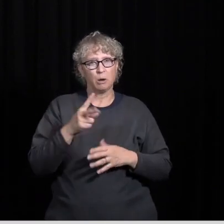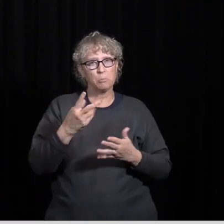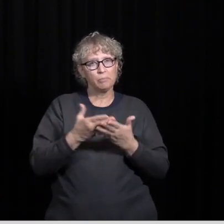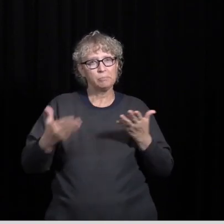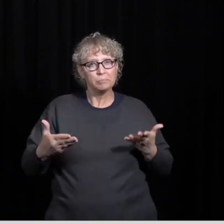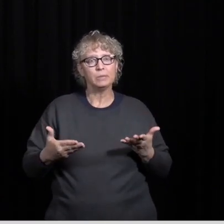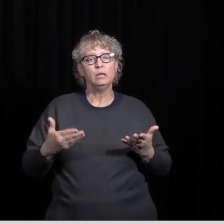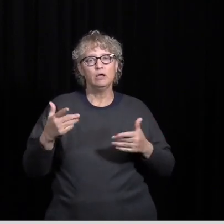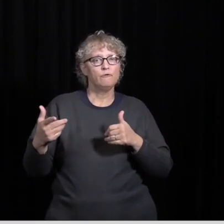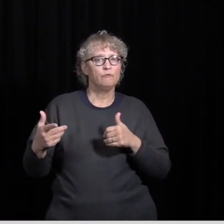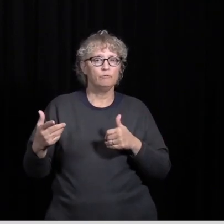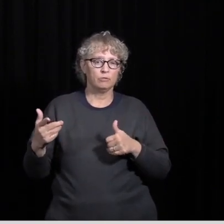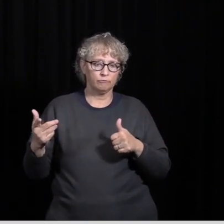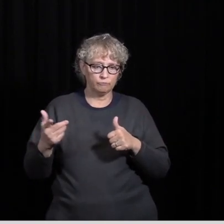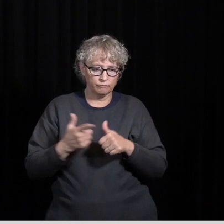first,